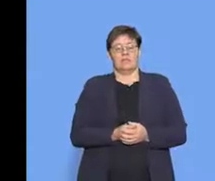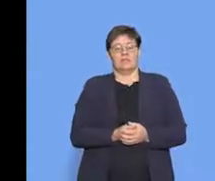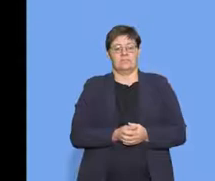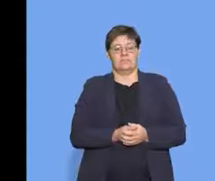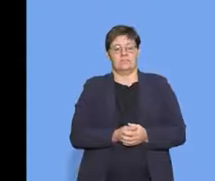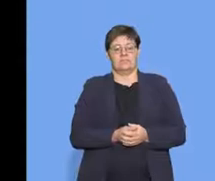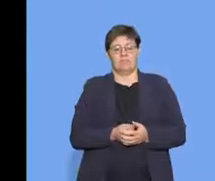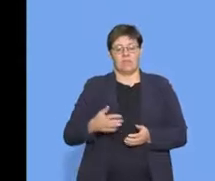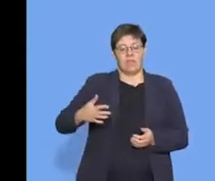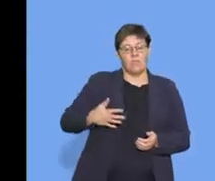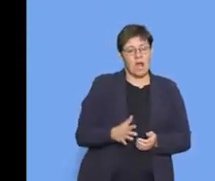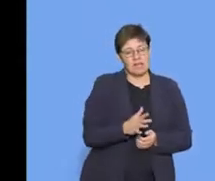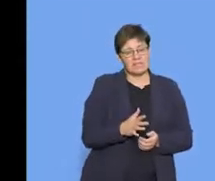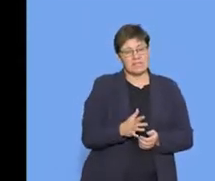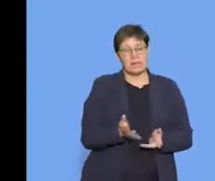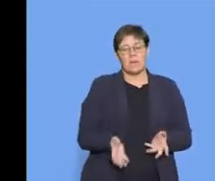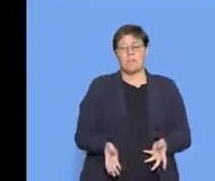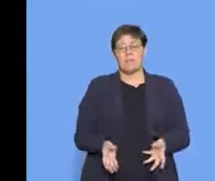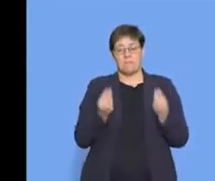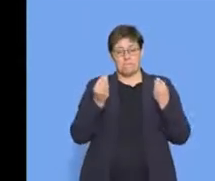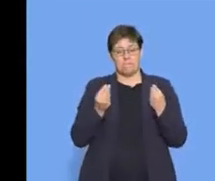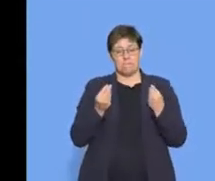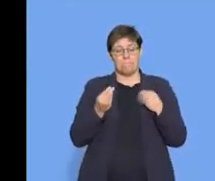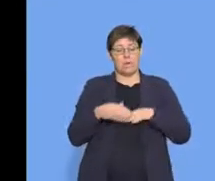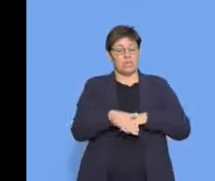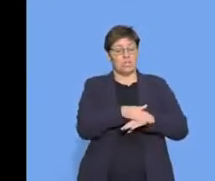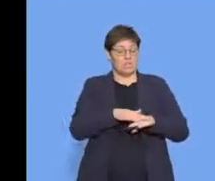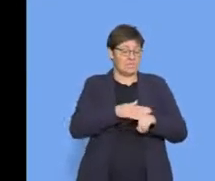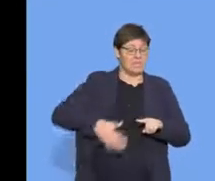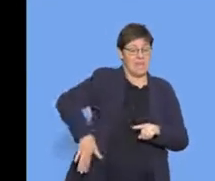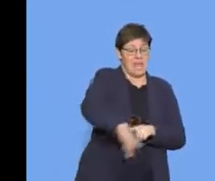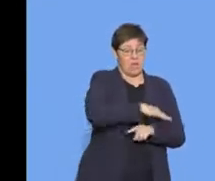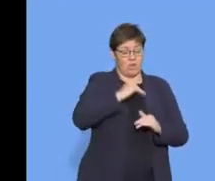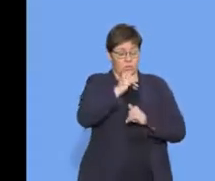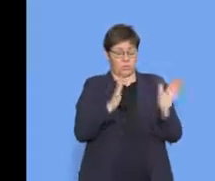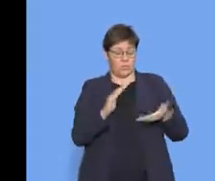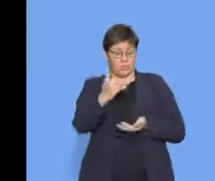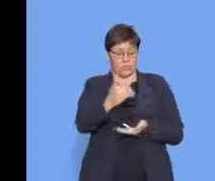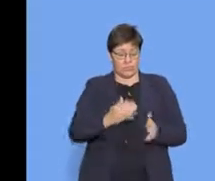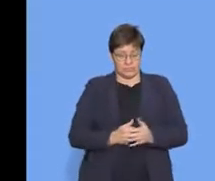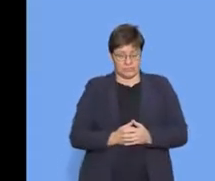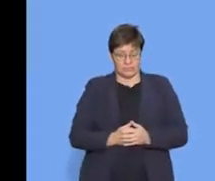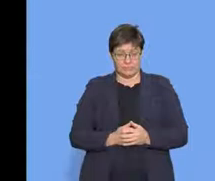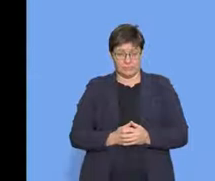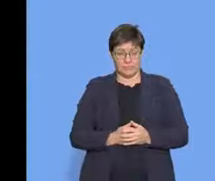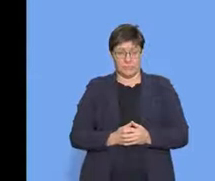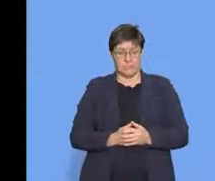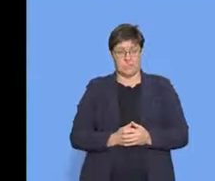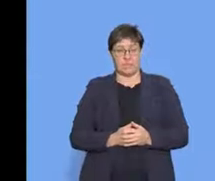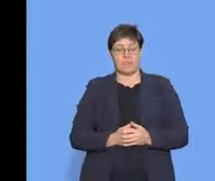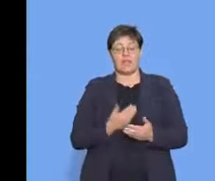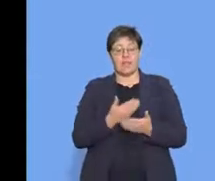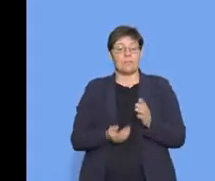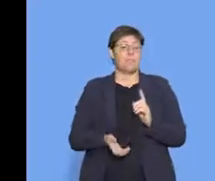So if I wanted to actually find the surface area of a cube, the surface area of a